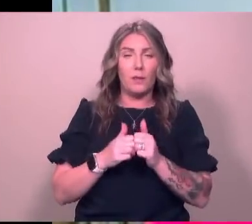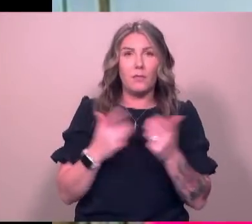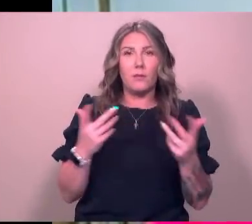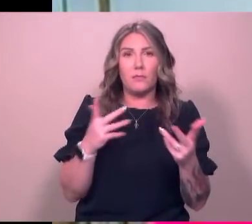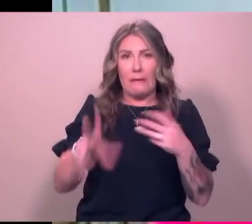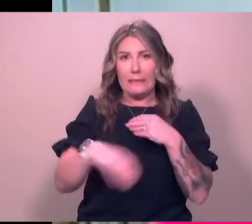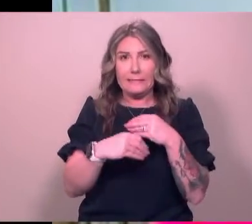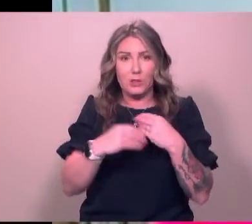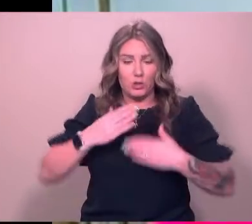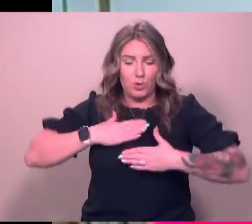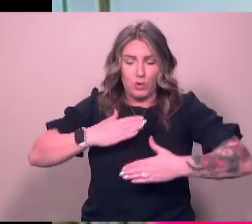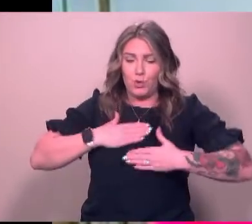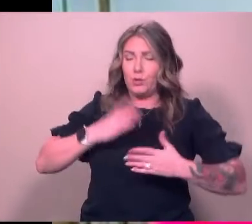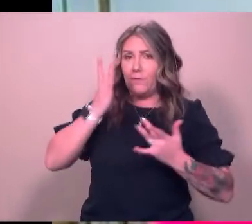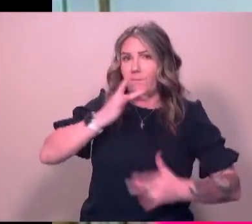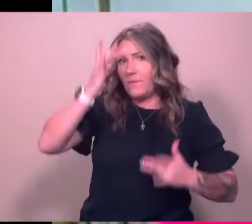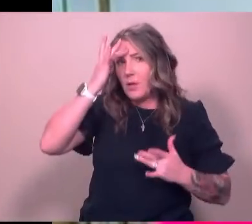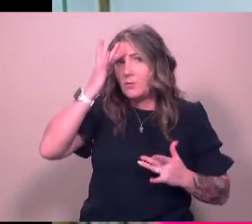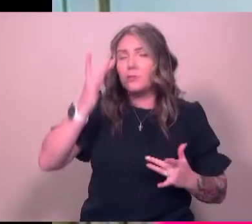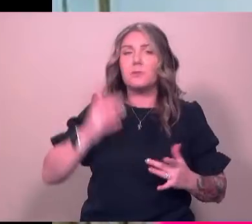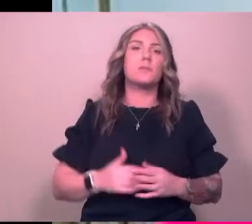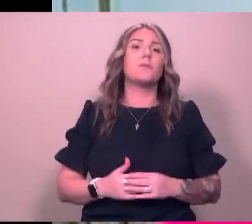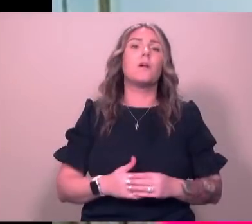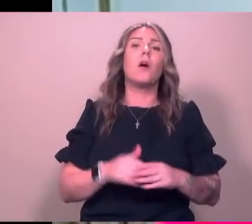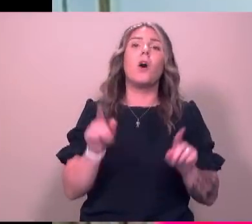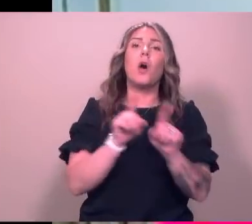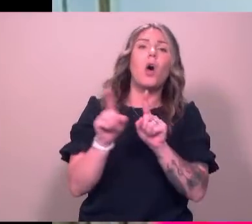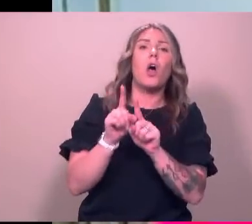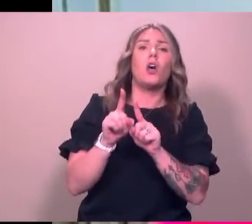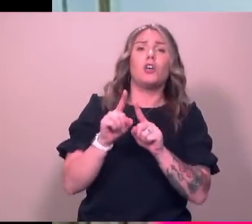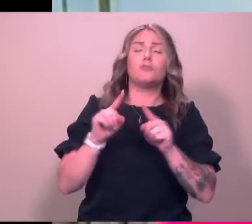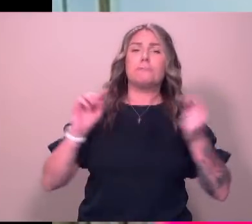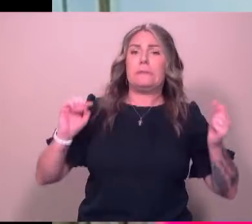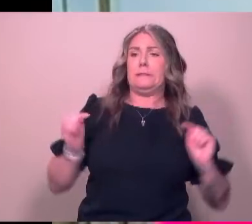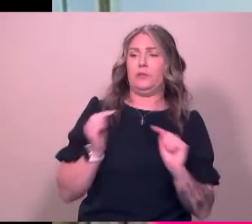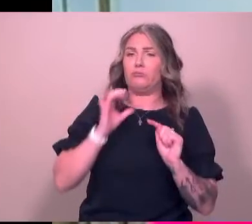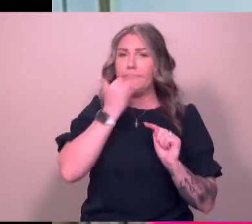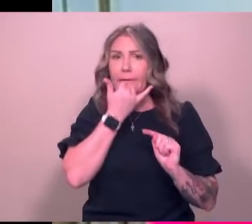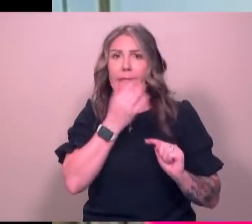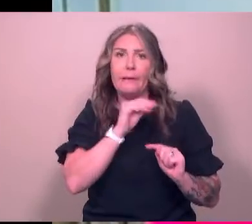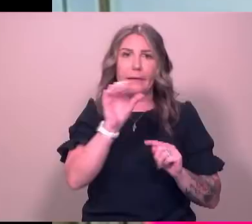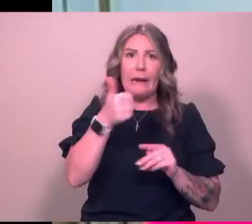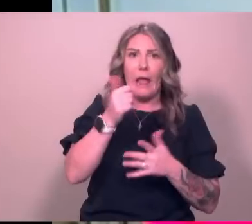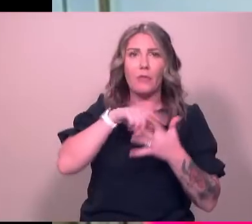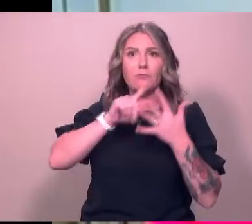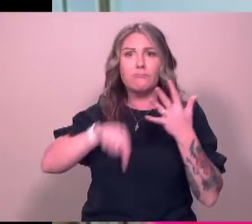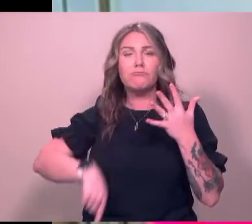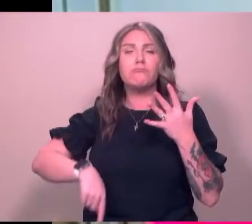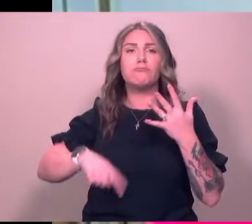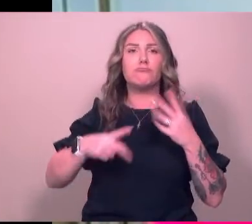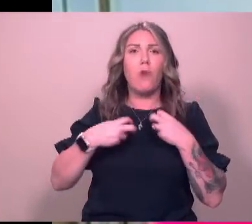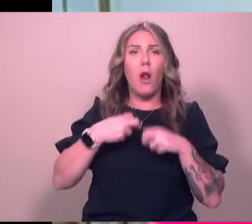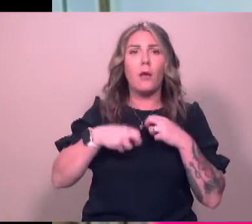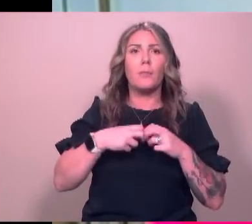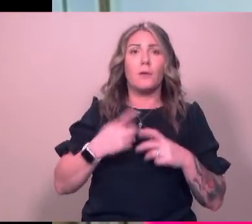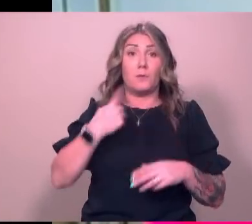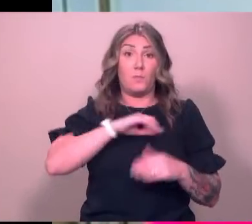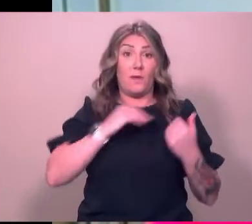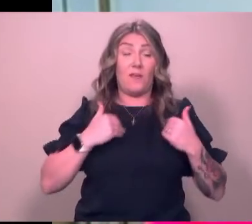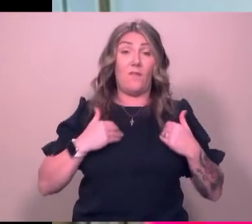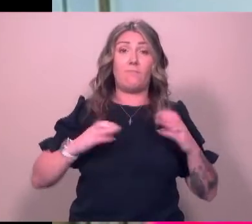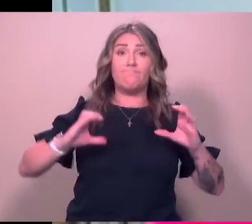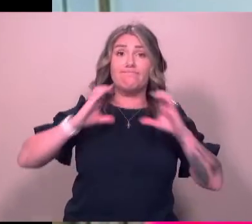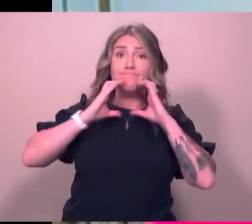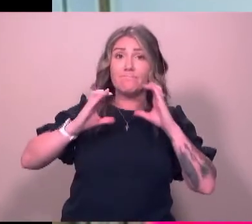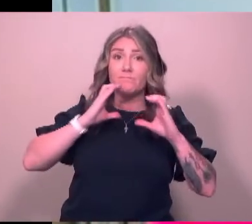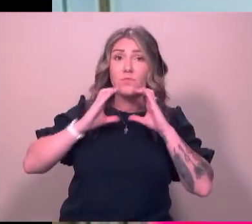additional respiratory viral illnesses as well as injuries and other things. And I think we have had some